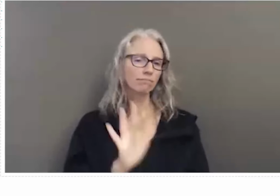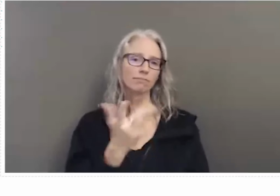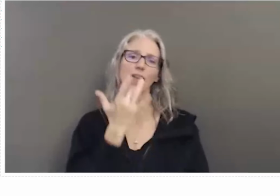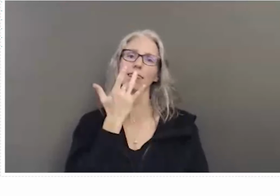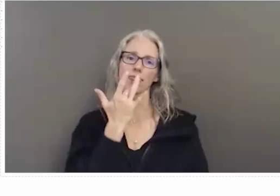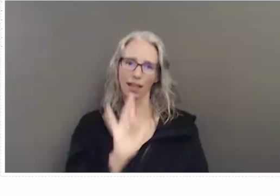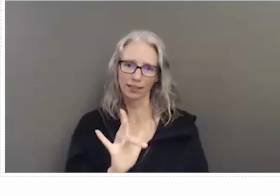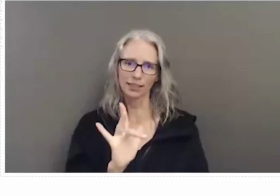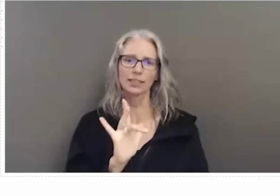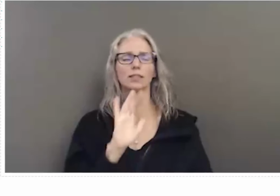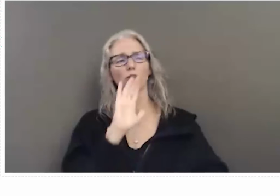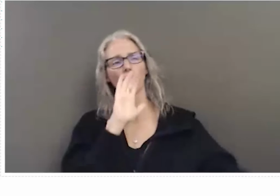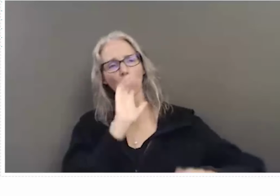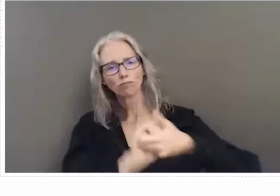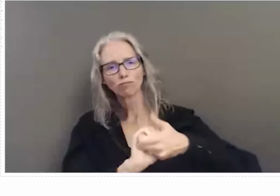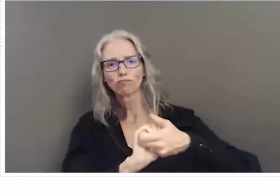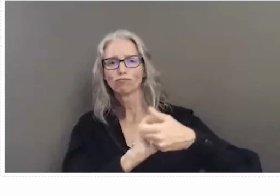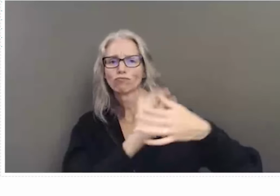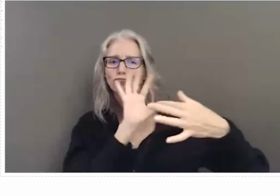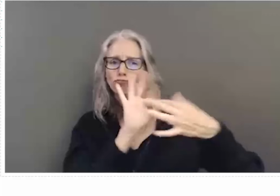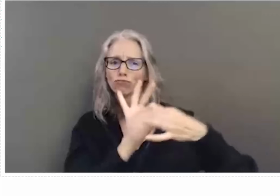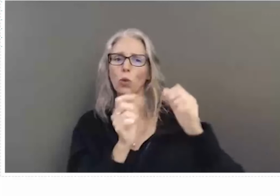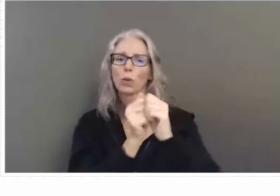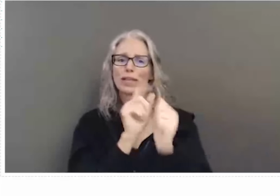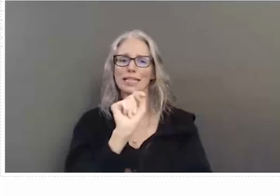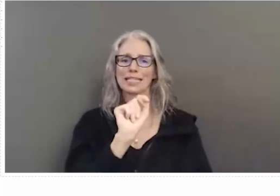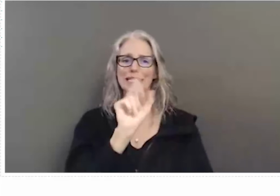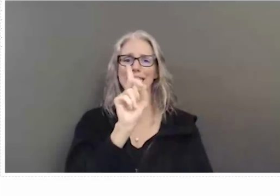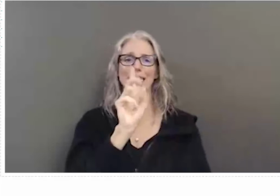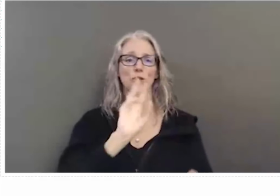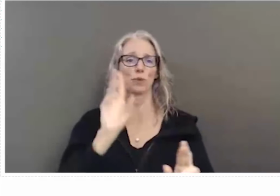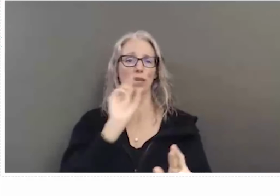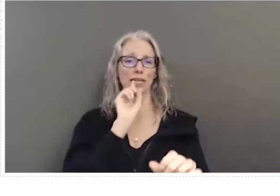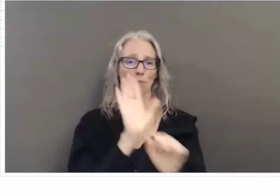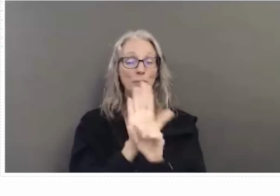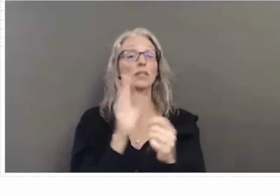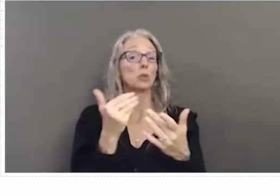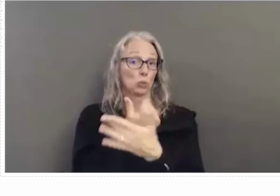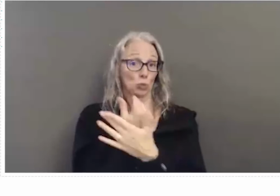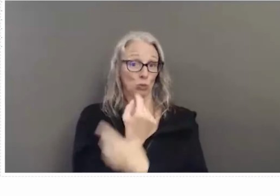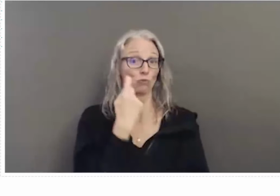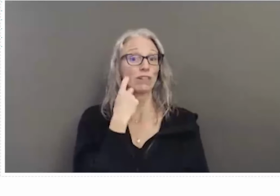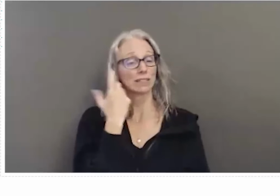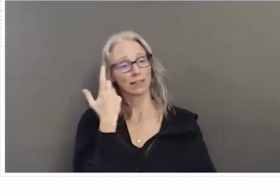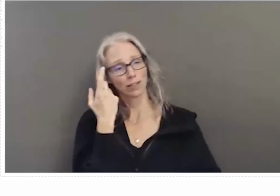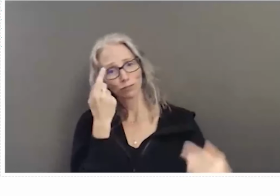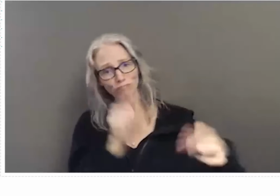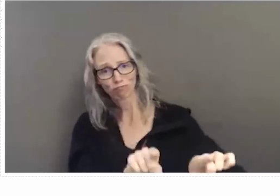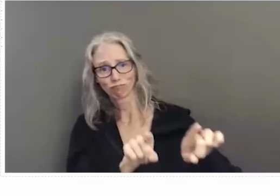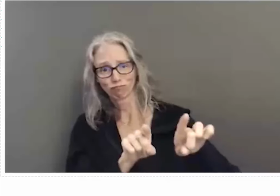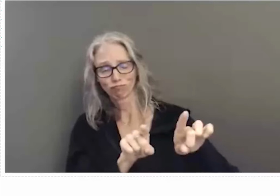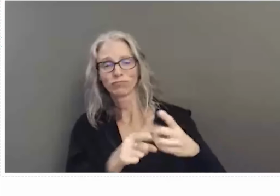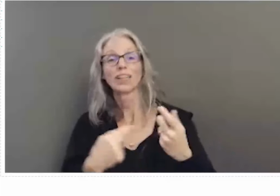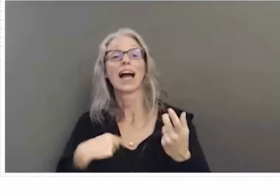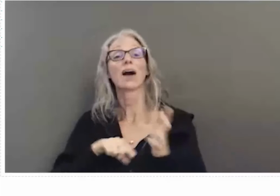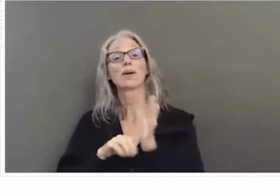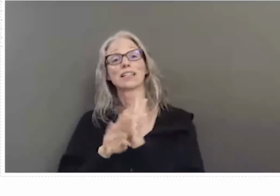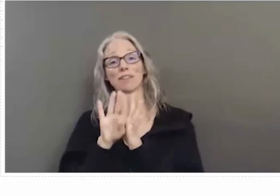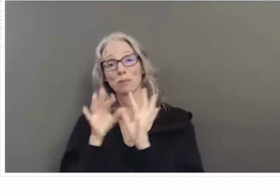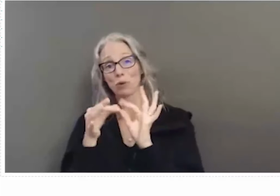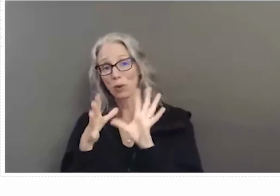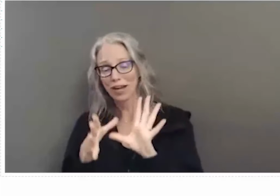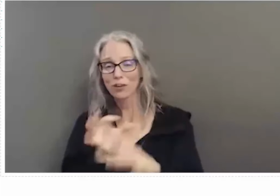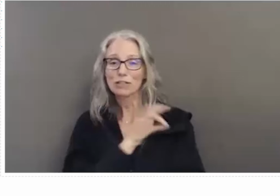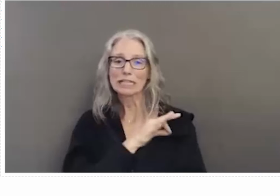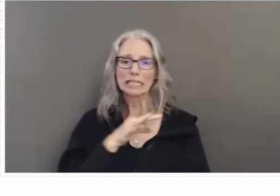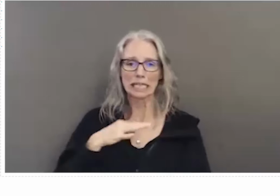Ready Commitment. It's a new relationship, and our development coordinator and our staff worked really hard to put